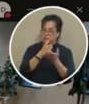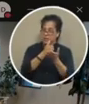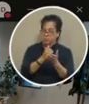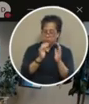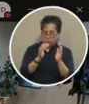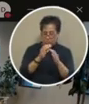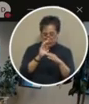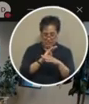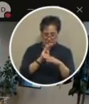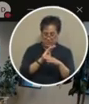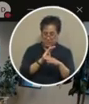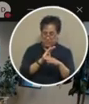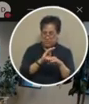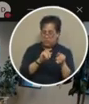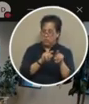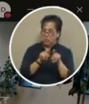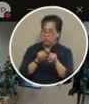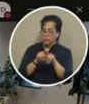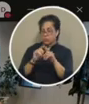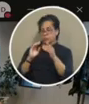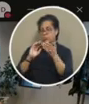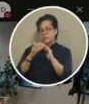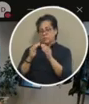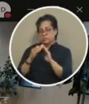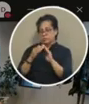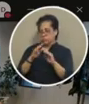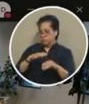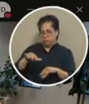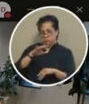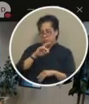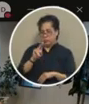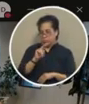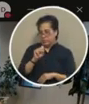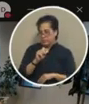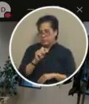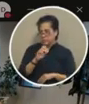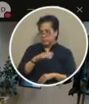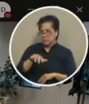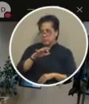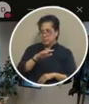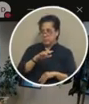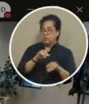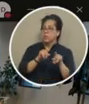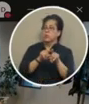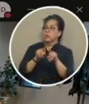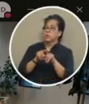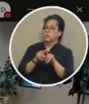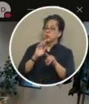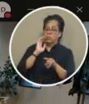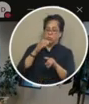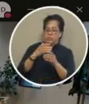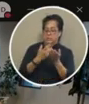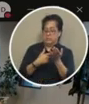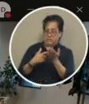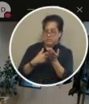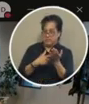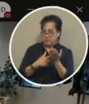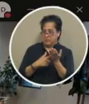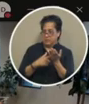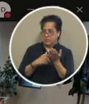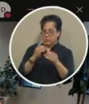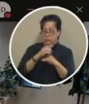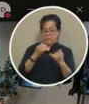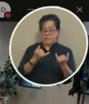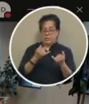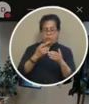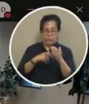small businesses and also residents across the United States. In addition to that, we will be discussing later today what